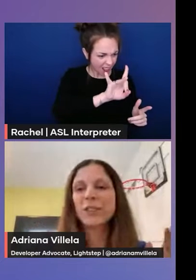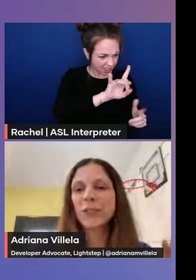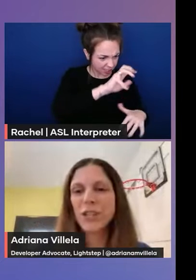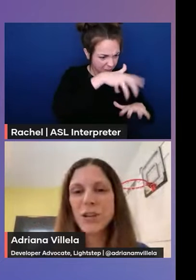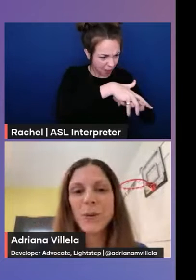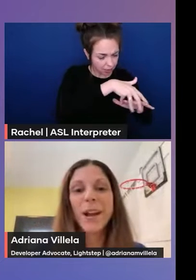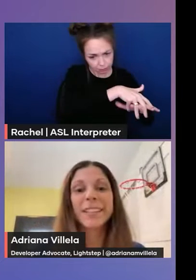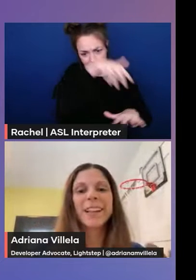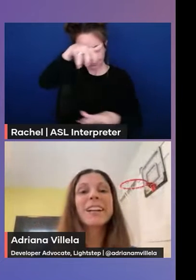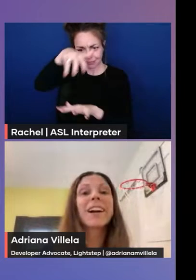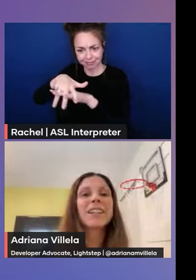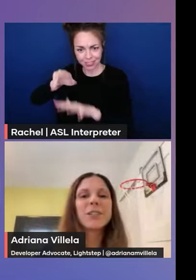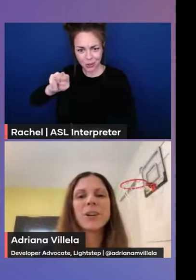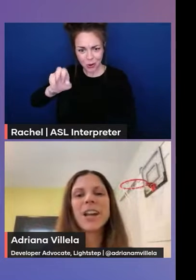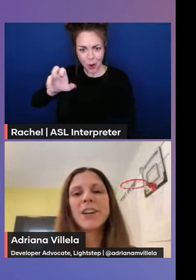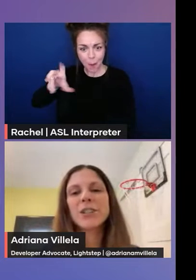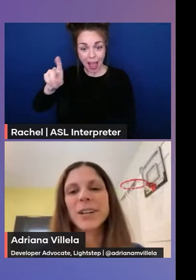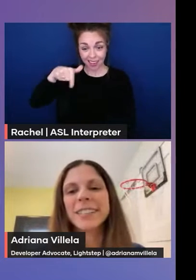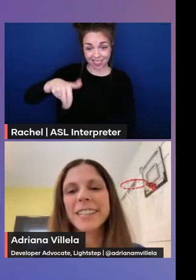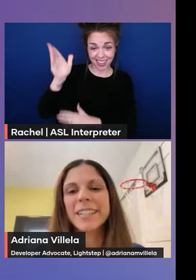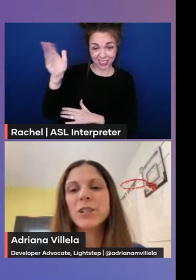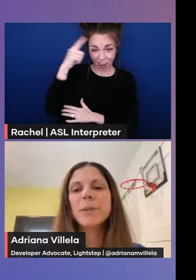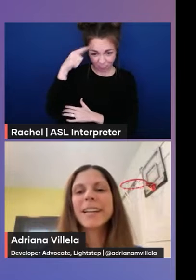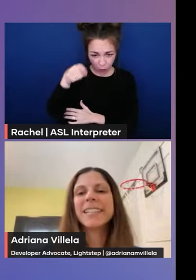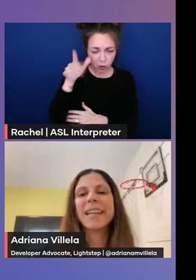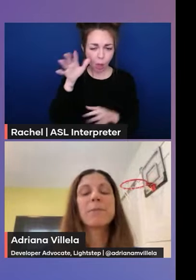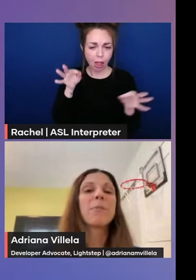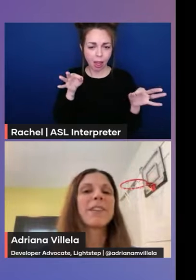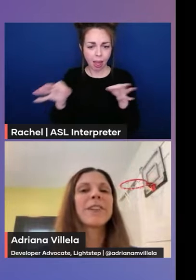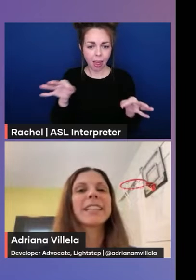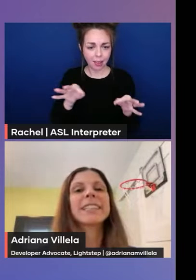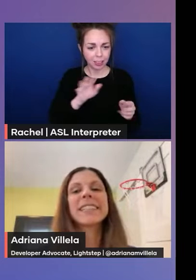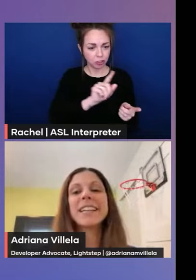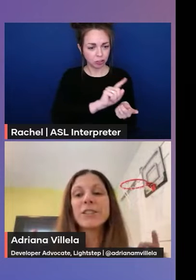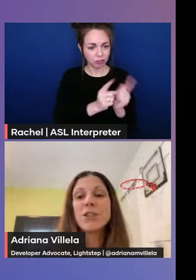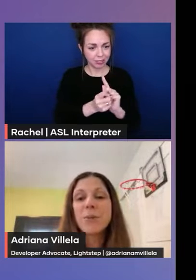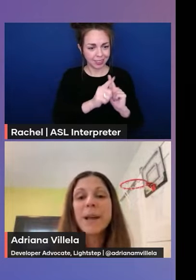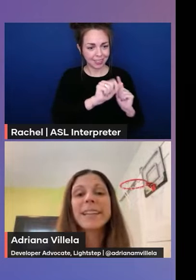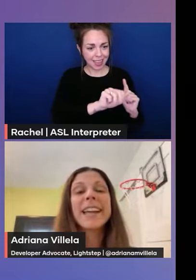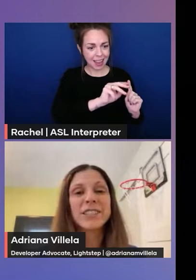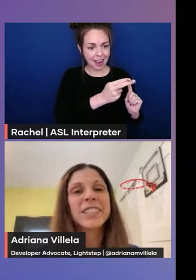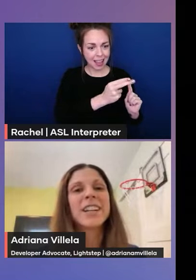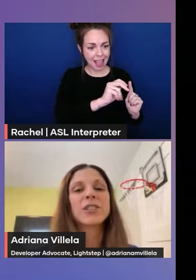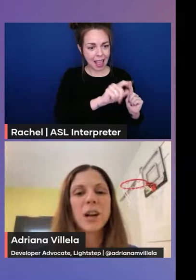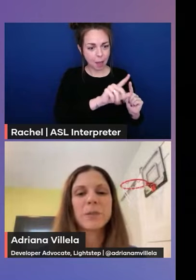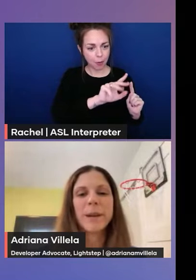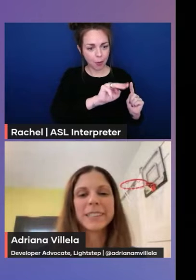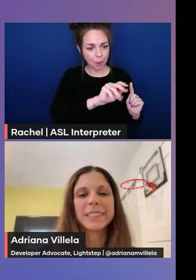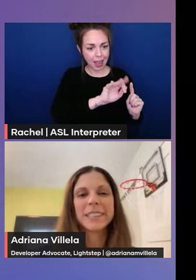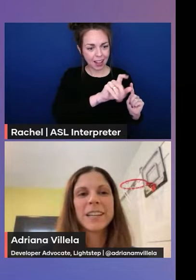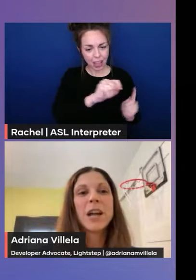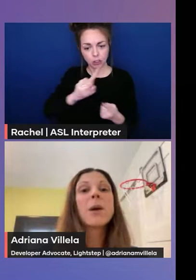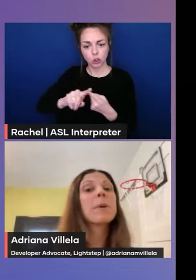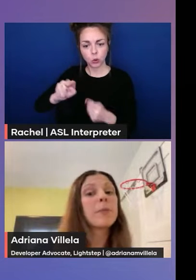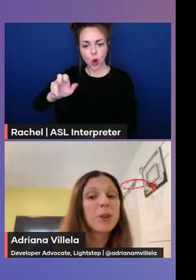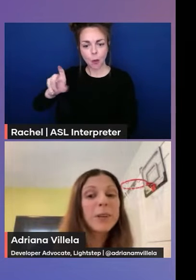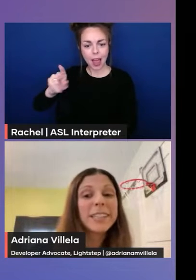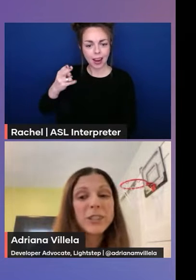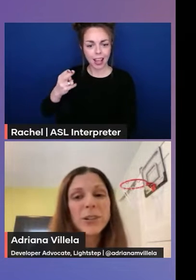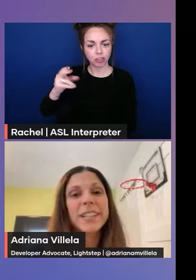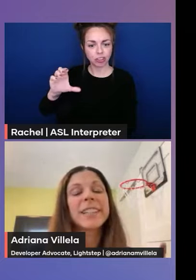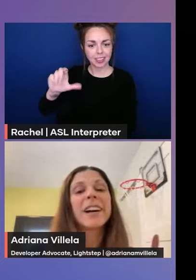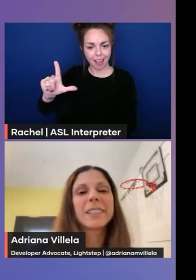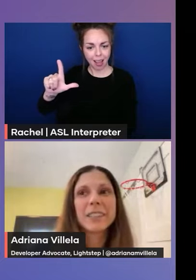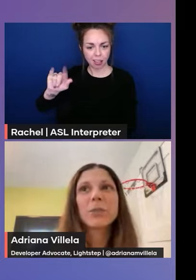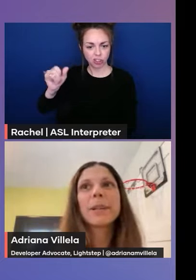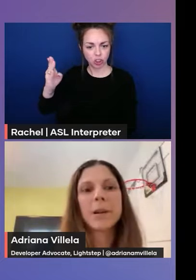talk is for you as I guide you on how to translate Kubernetes YAML manifests into Nomad HCL job specs. But before we